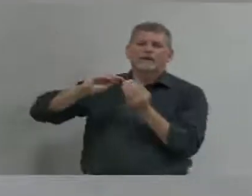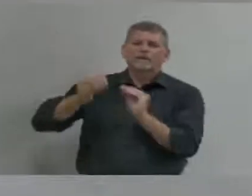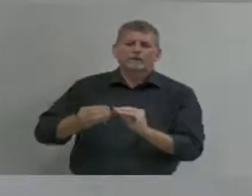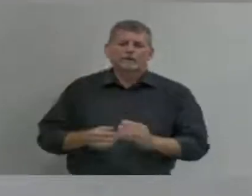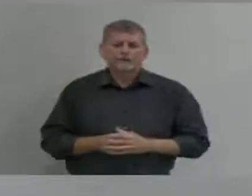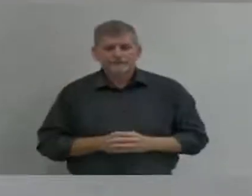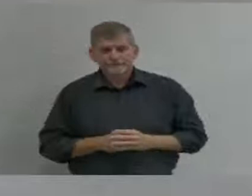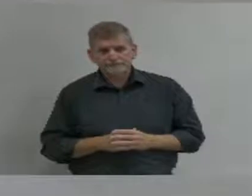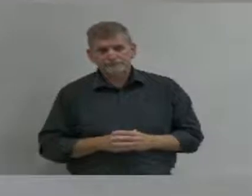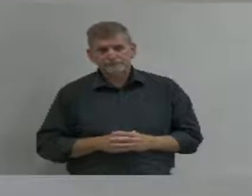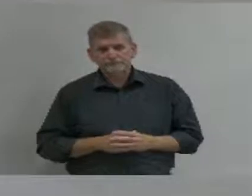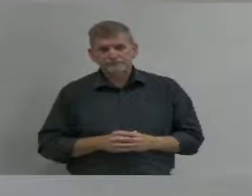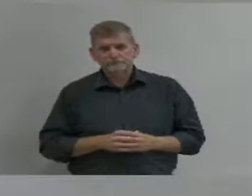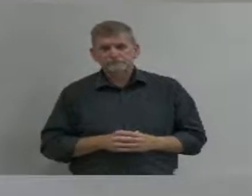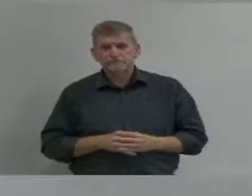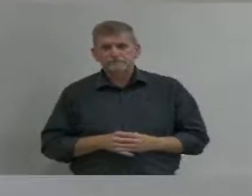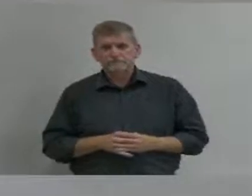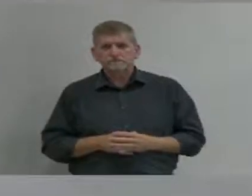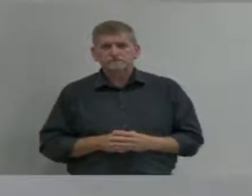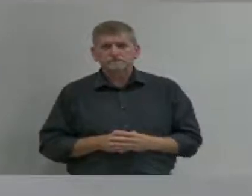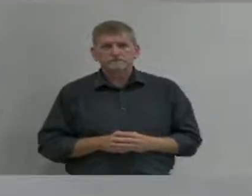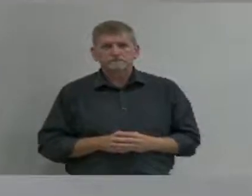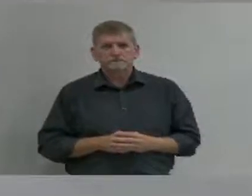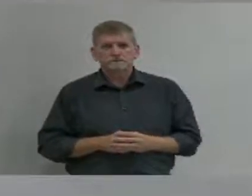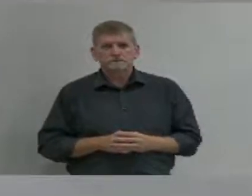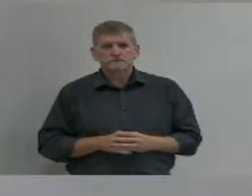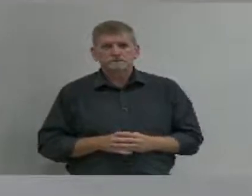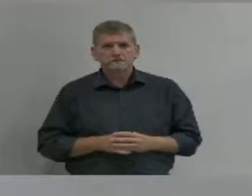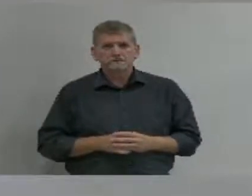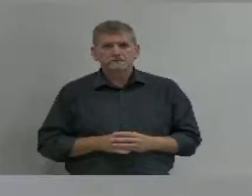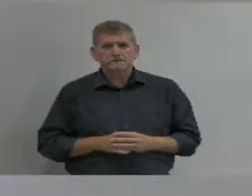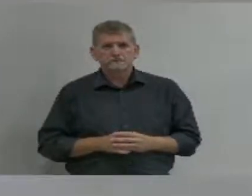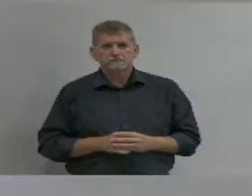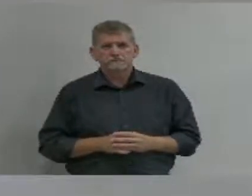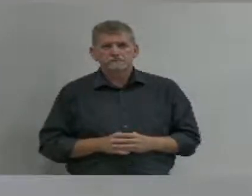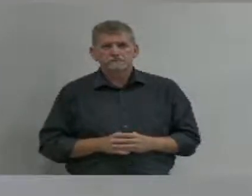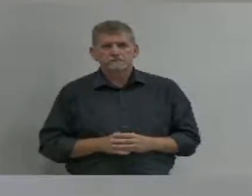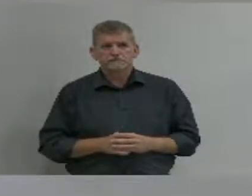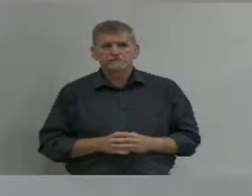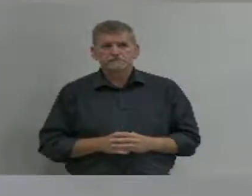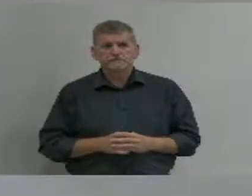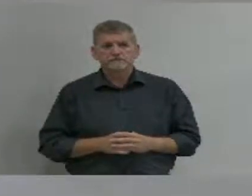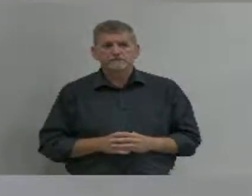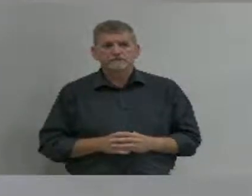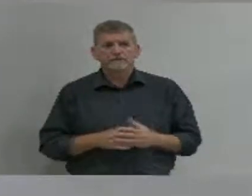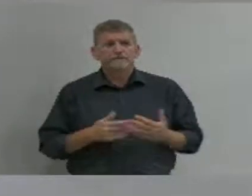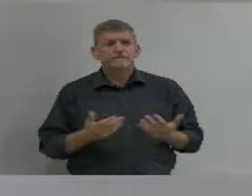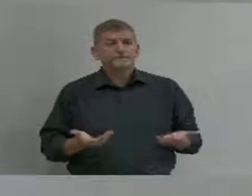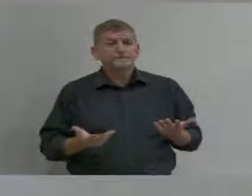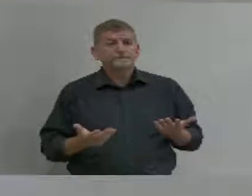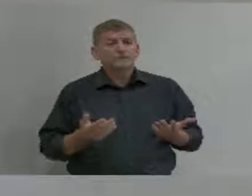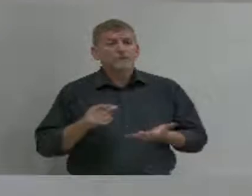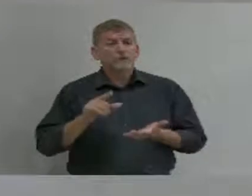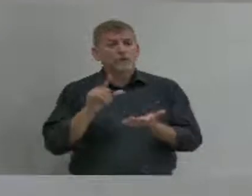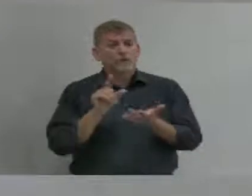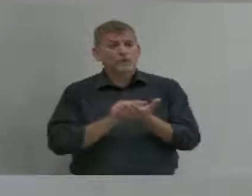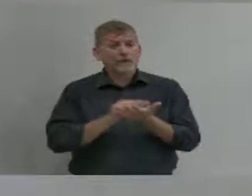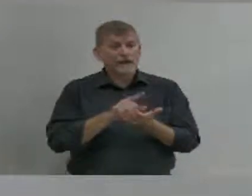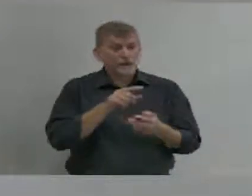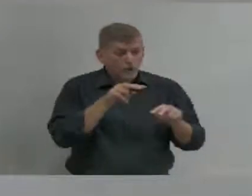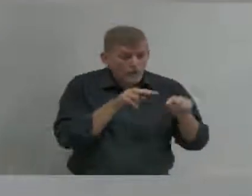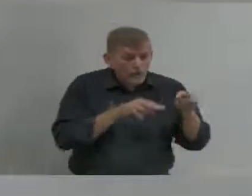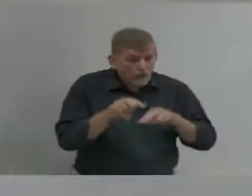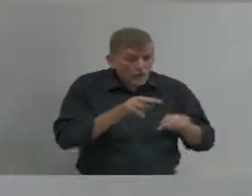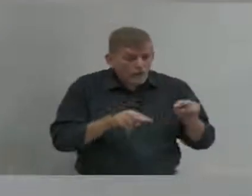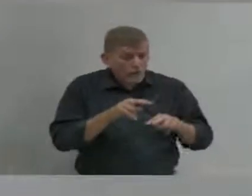will match ours. Okay, so if Dave's there, so what we're reading in the paper then, as part of positivity, is